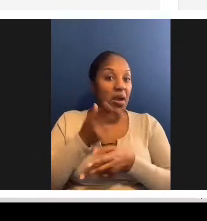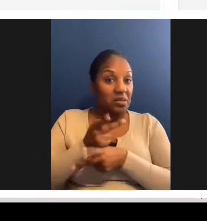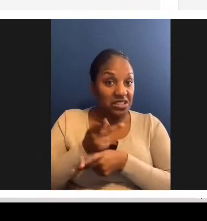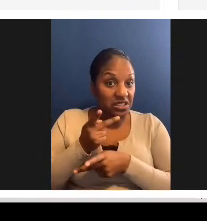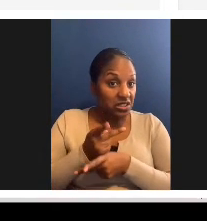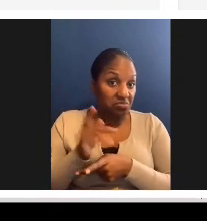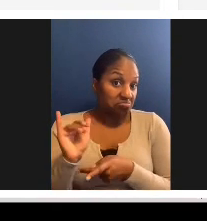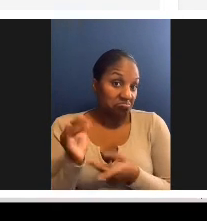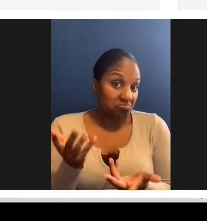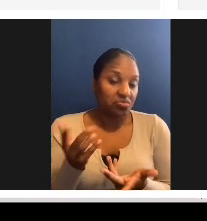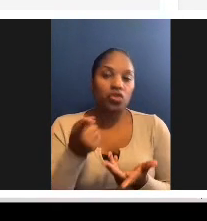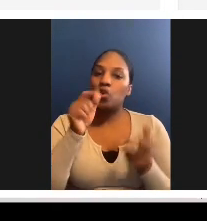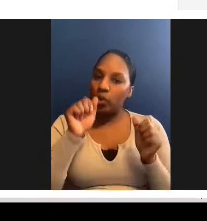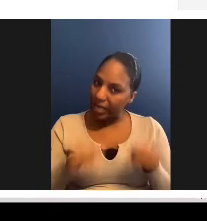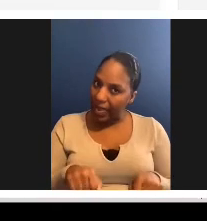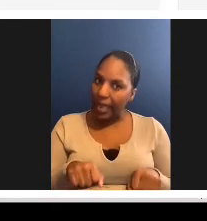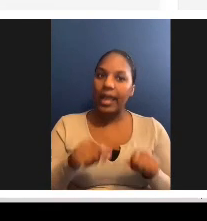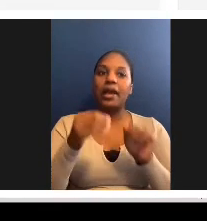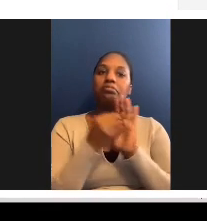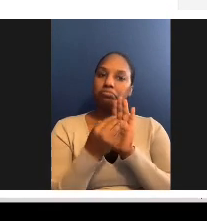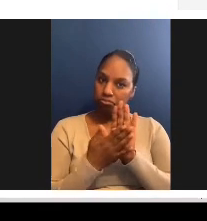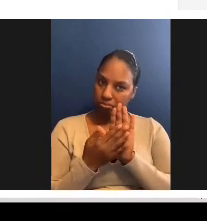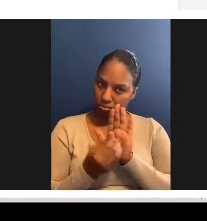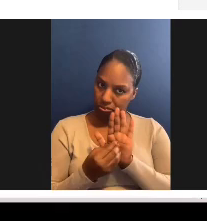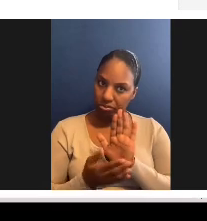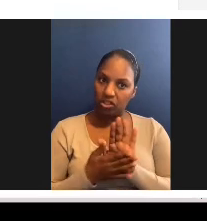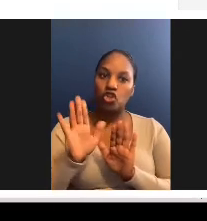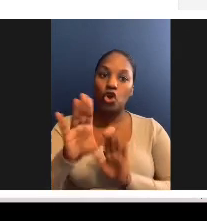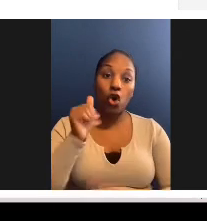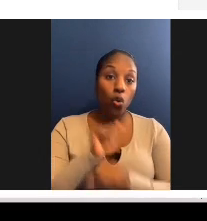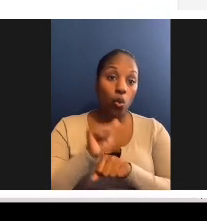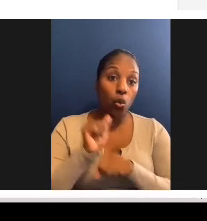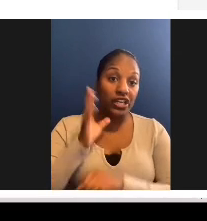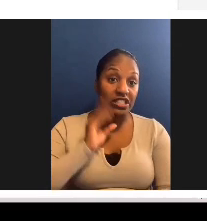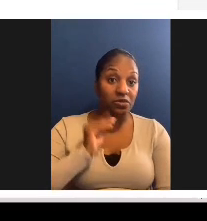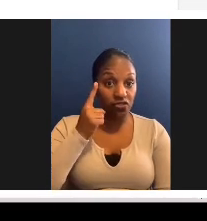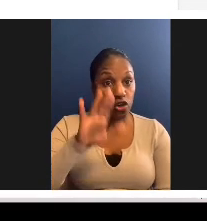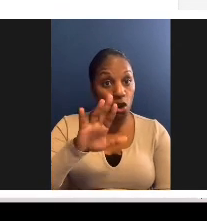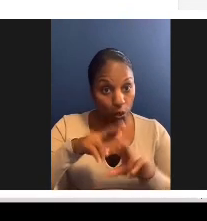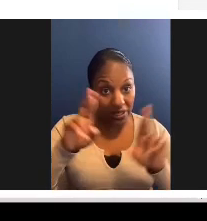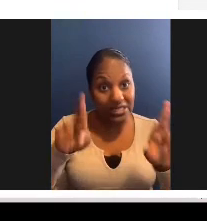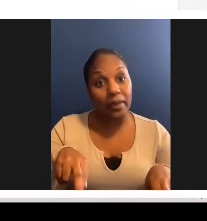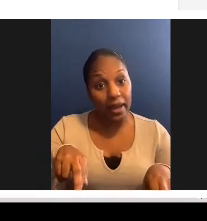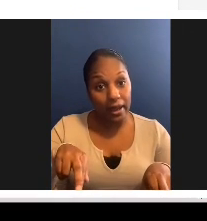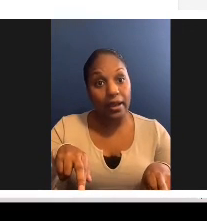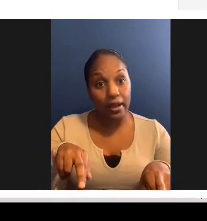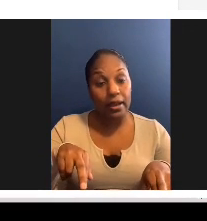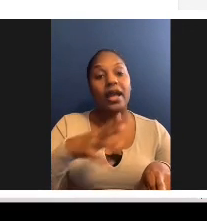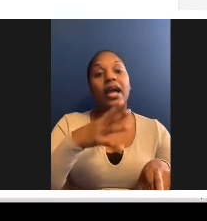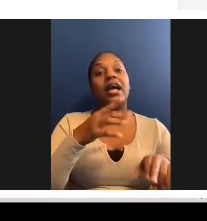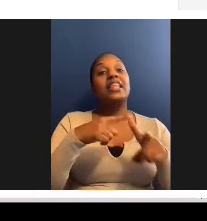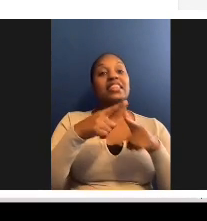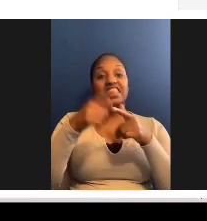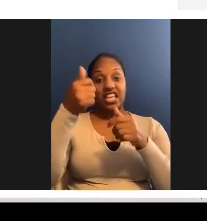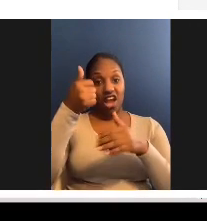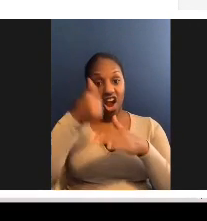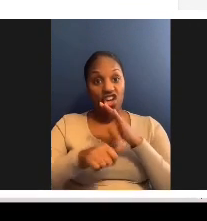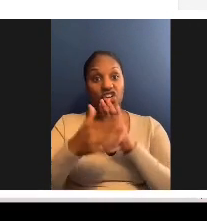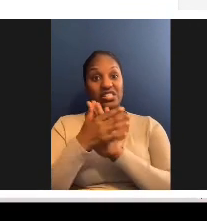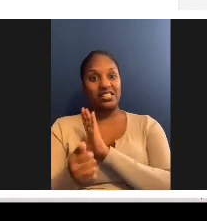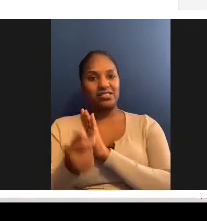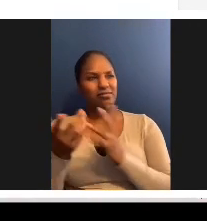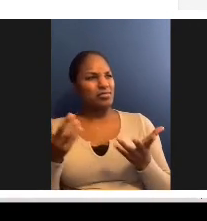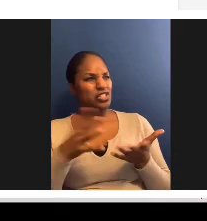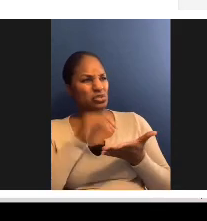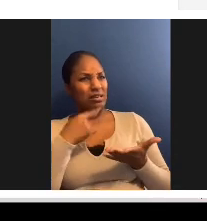So they need to put those things in their work experience for their resume. And then under skills, some students may say they don't have